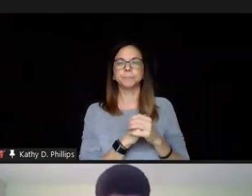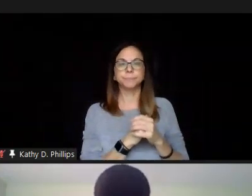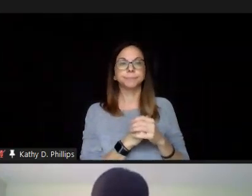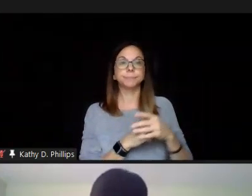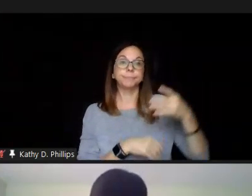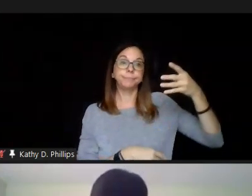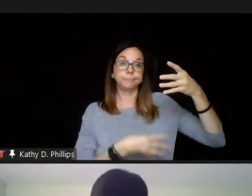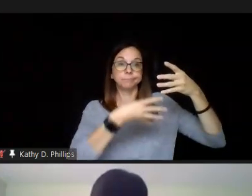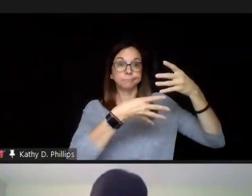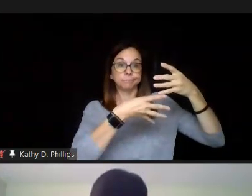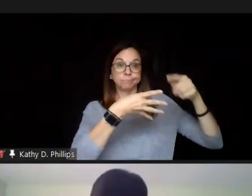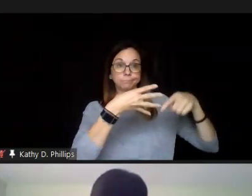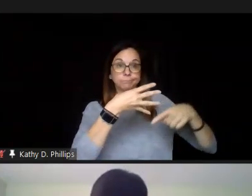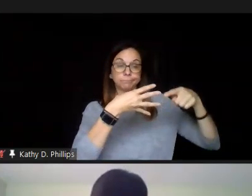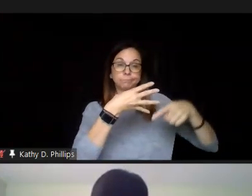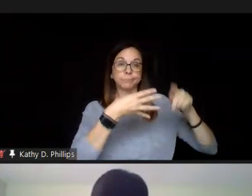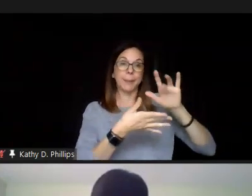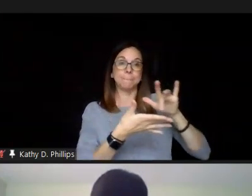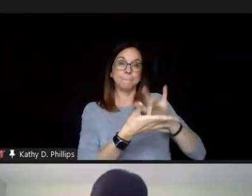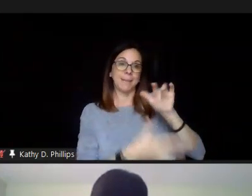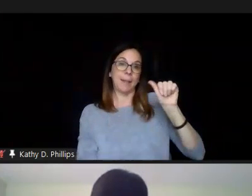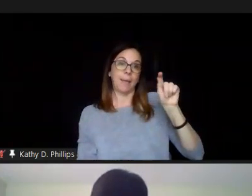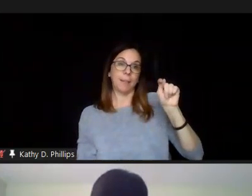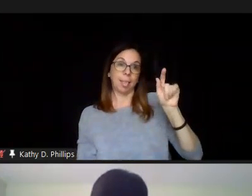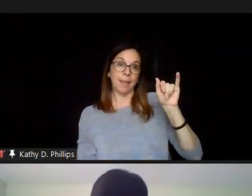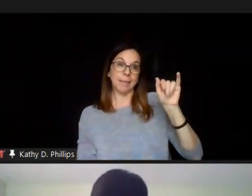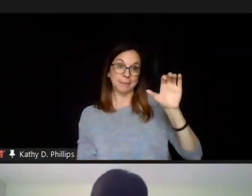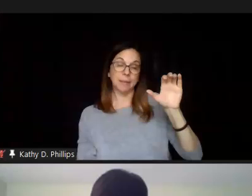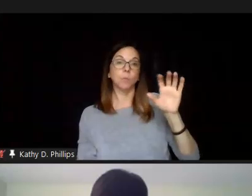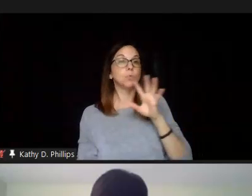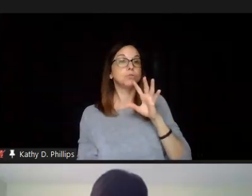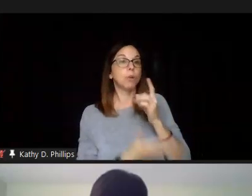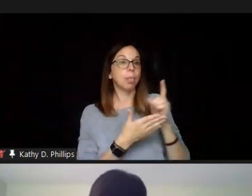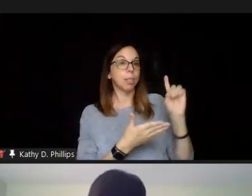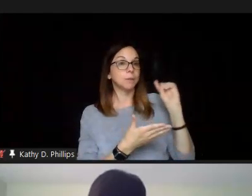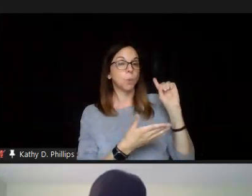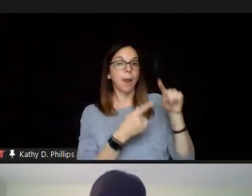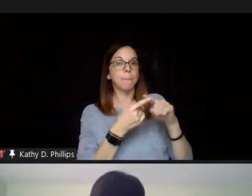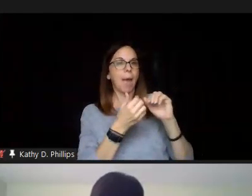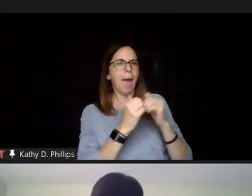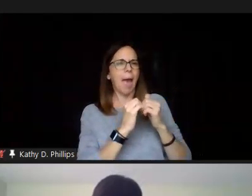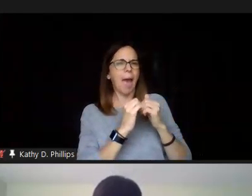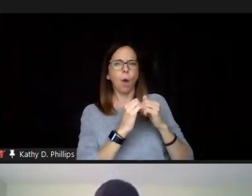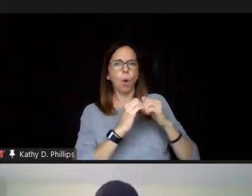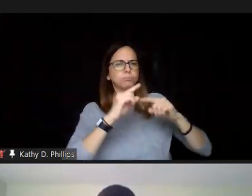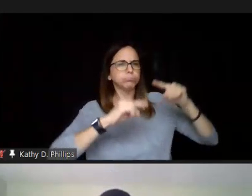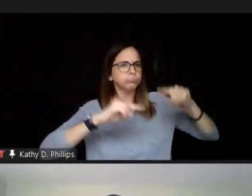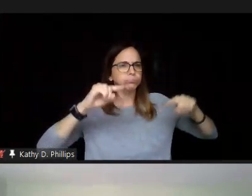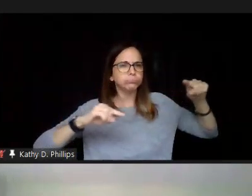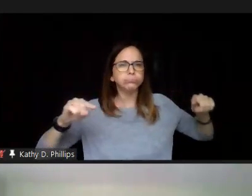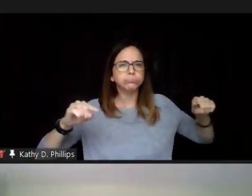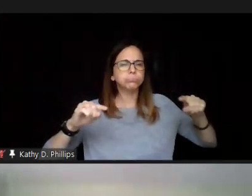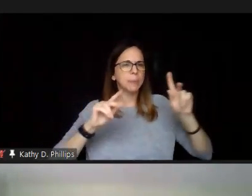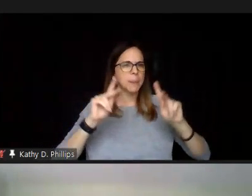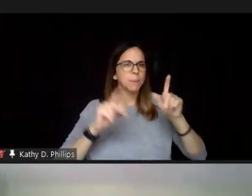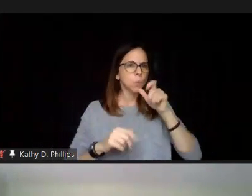If we come down the coast into the Mid-Atlantic region, we talked last week about how diverse the different peoples